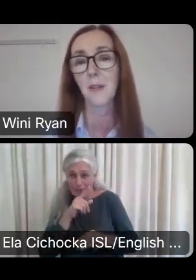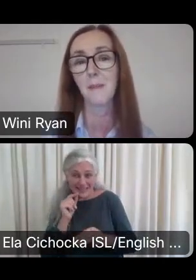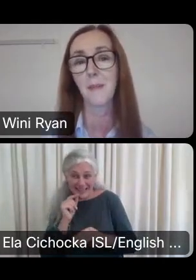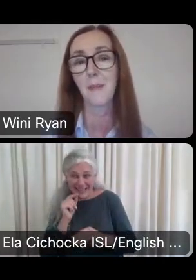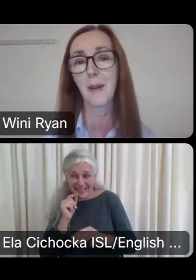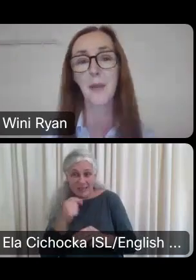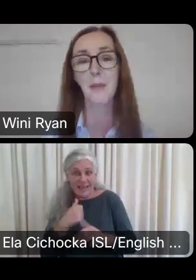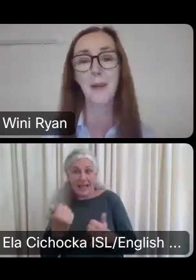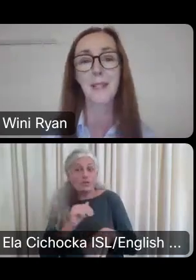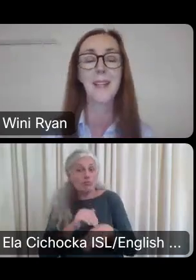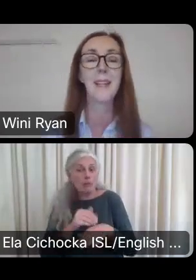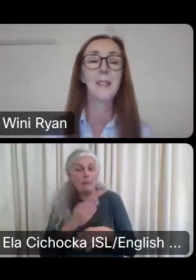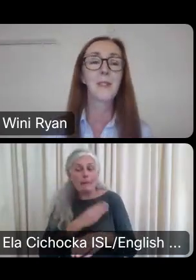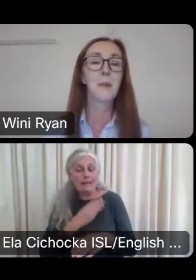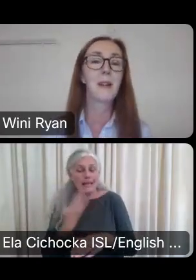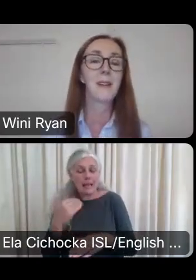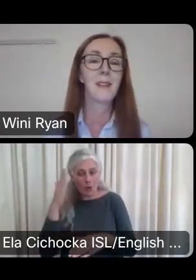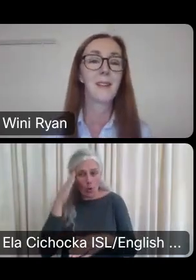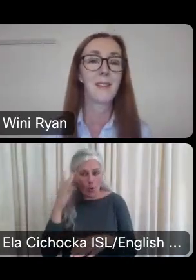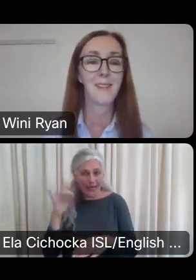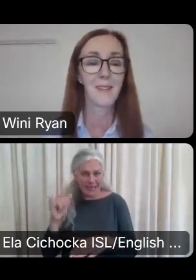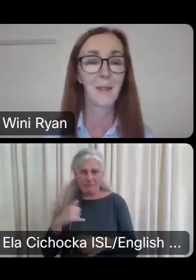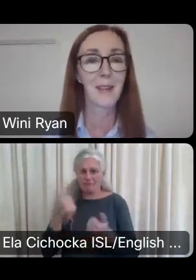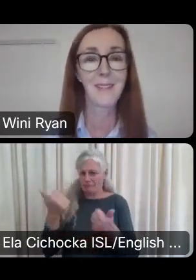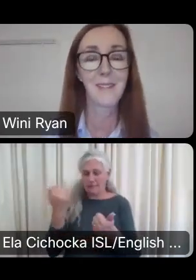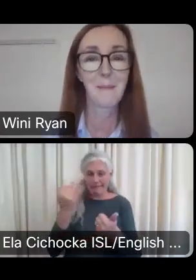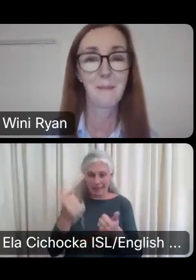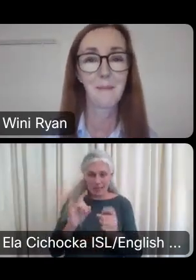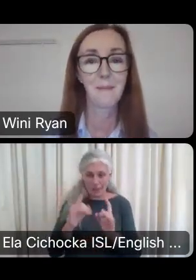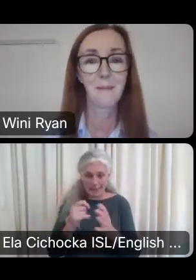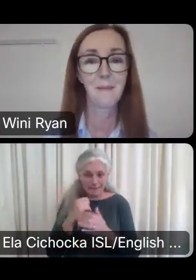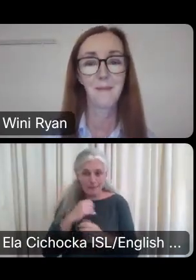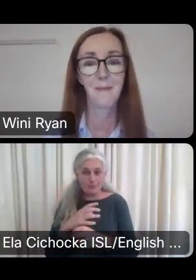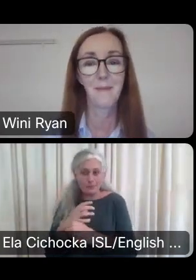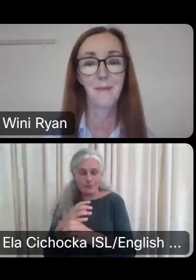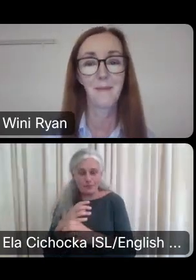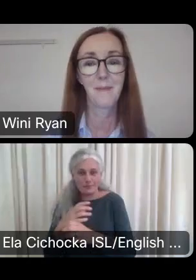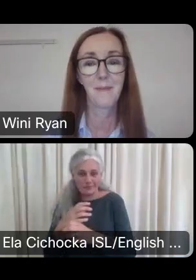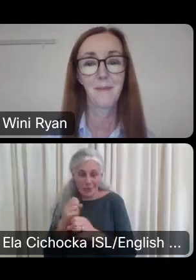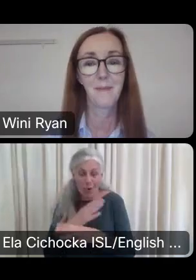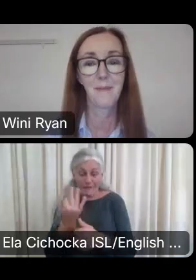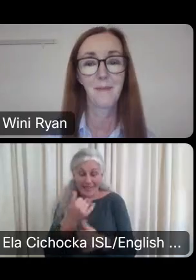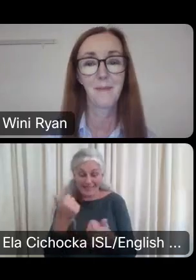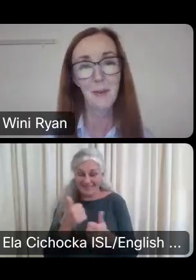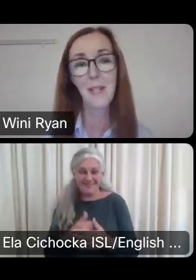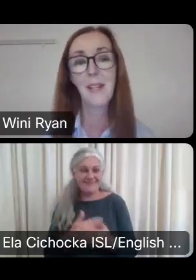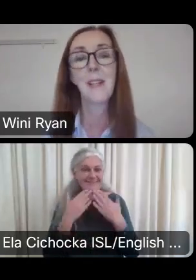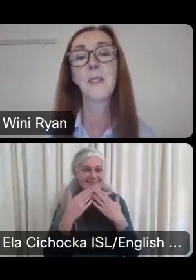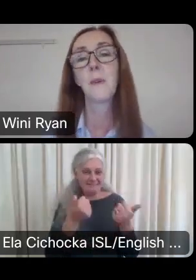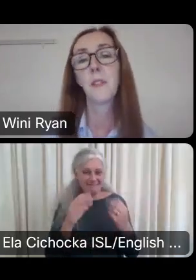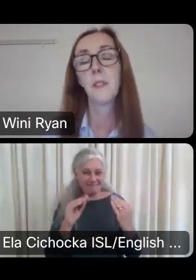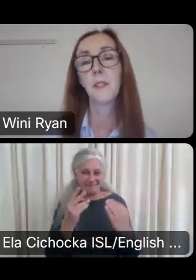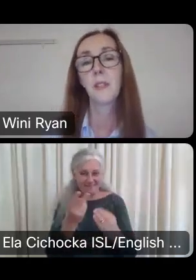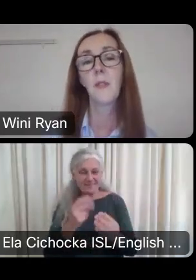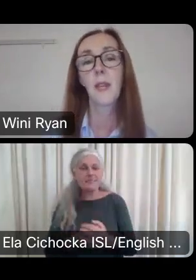issue, you might let me know, please. Oh, that's okay, Winnie. Yeah, all's okay, thanks. Okay, thanks very much.